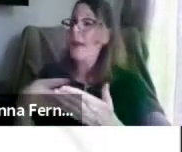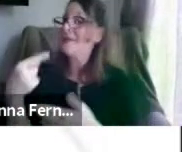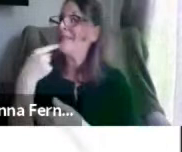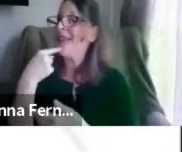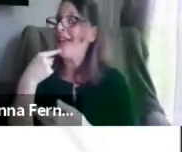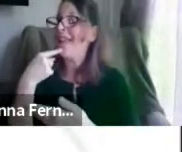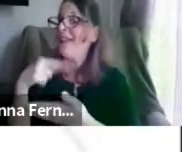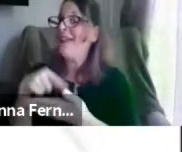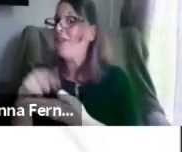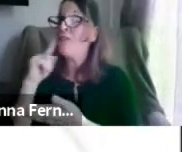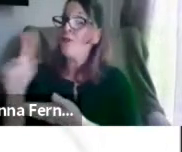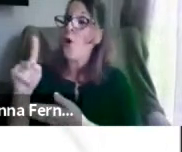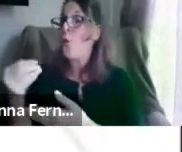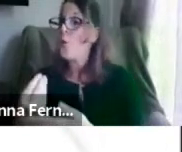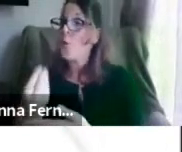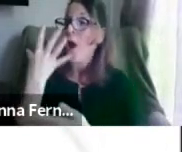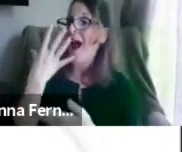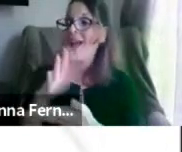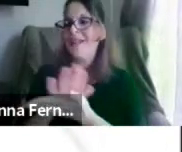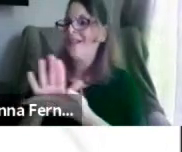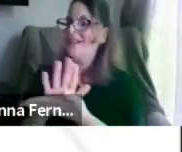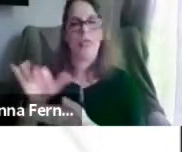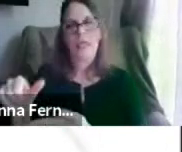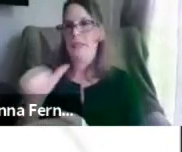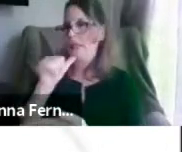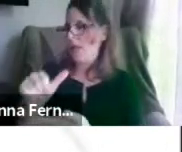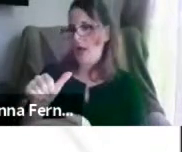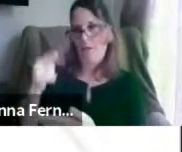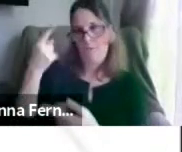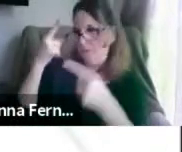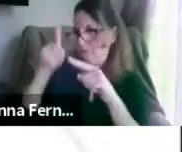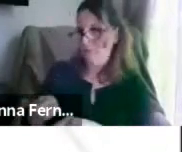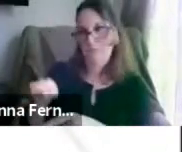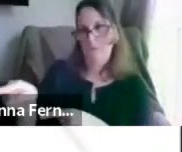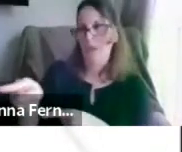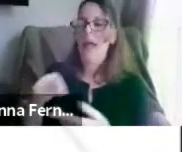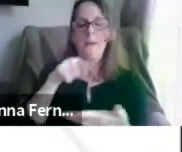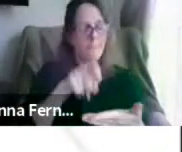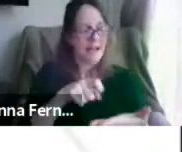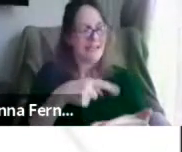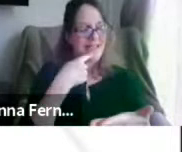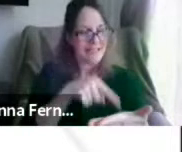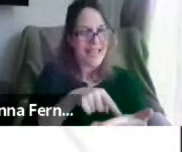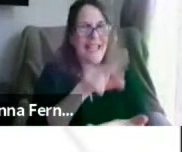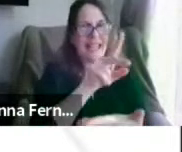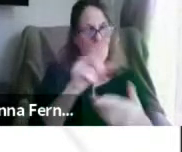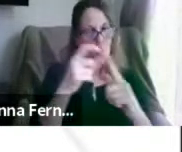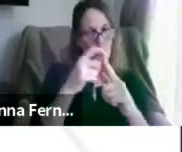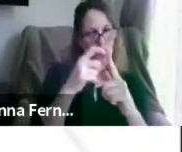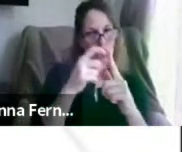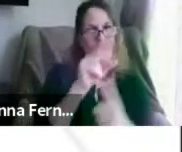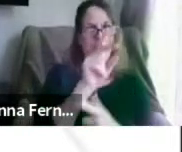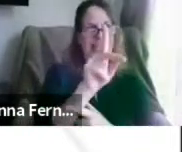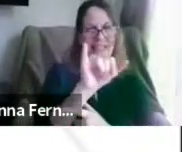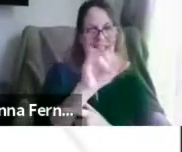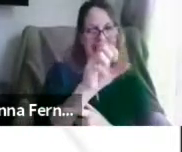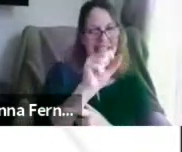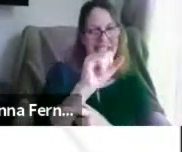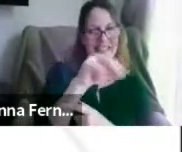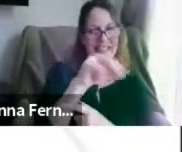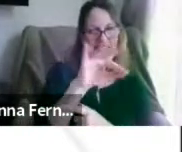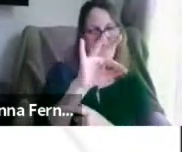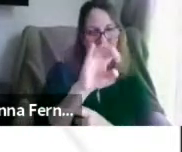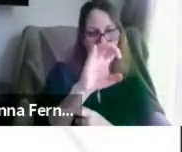whitening. Those are not acceptable. They do specifically have to say that they're intended for disinfection. The